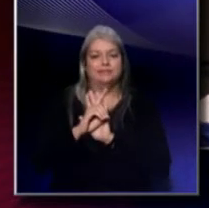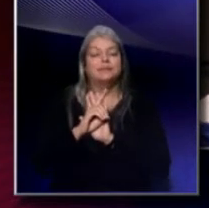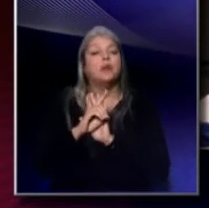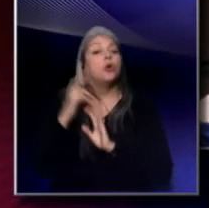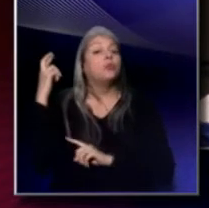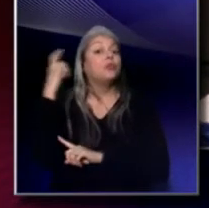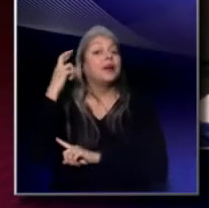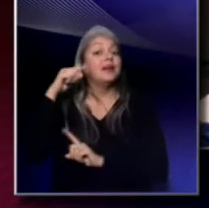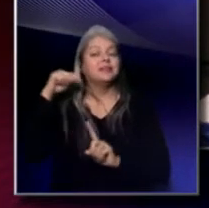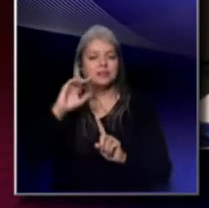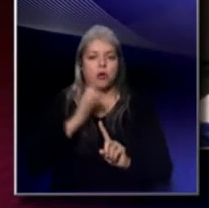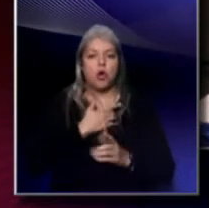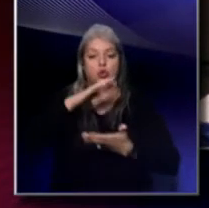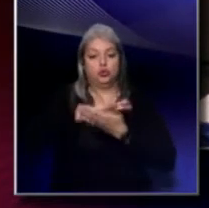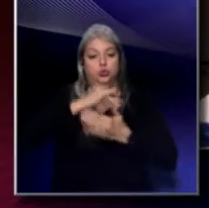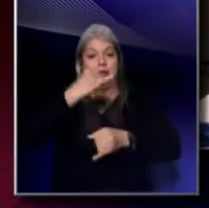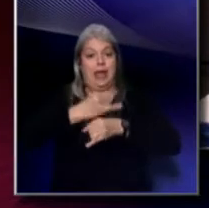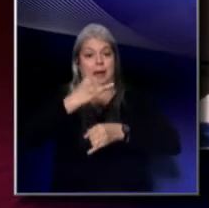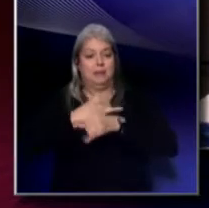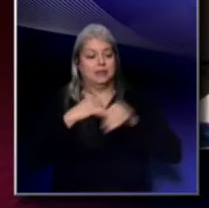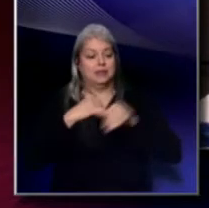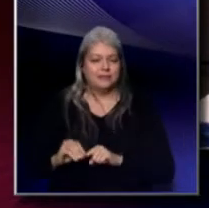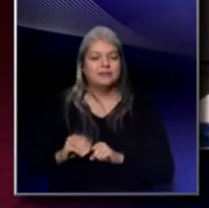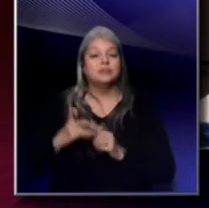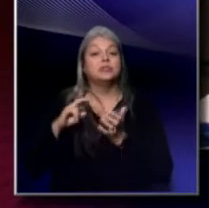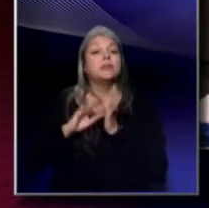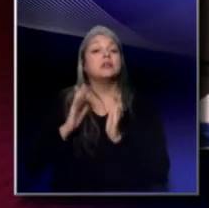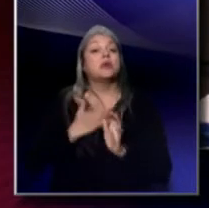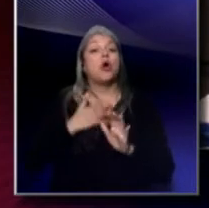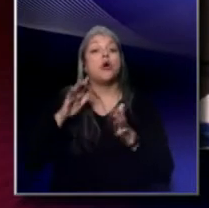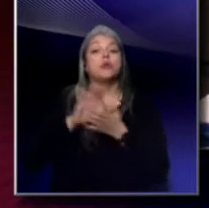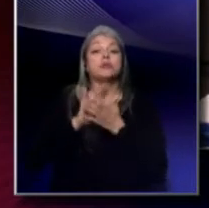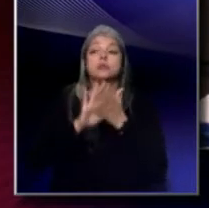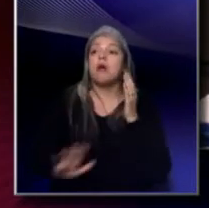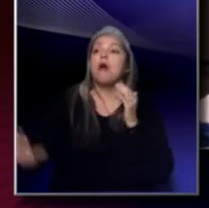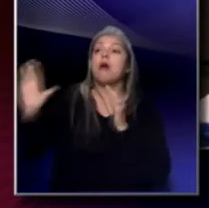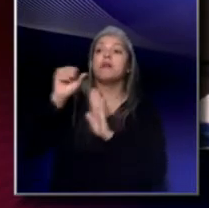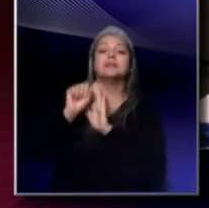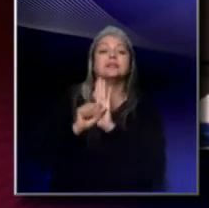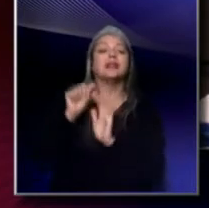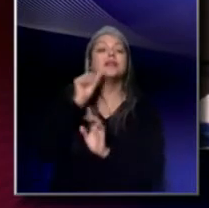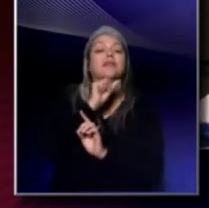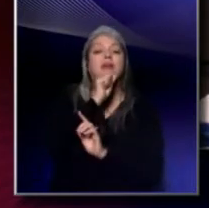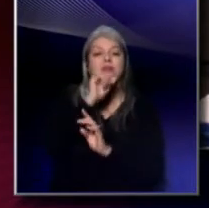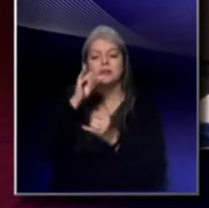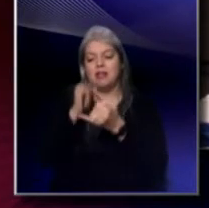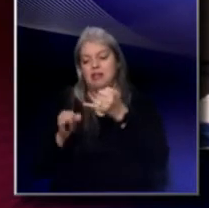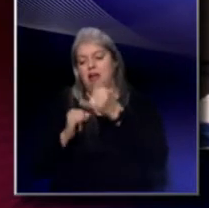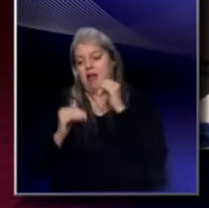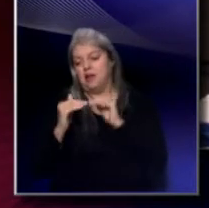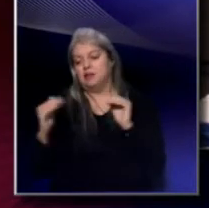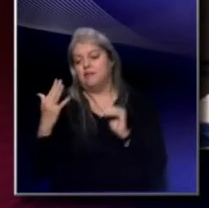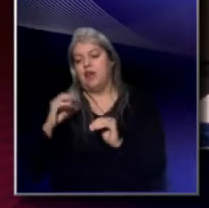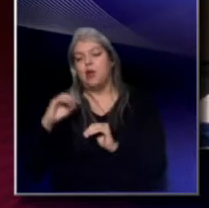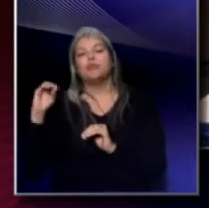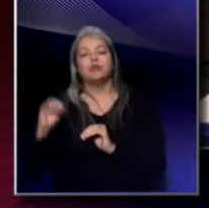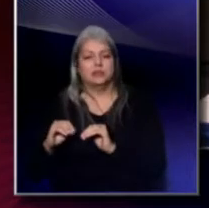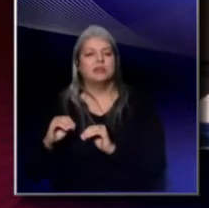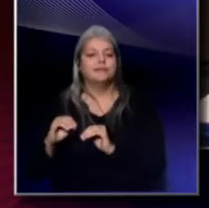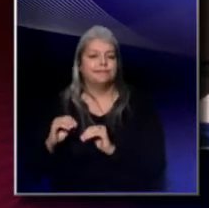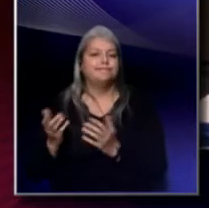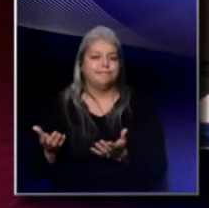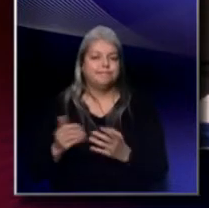our schools, the three schools we have, perform along with the bottom 5% of schools throughout